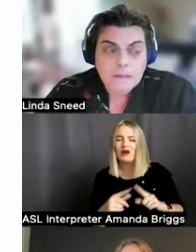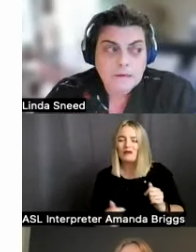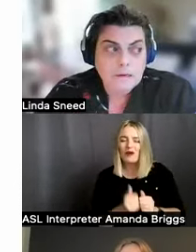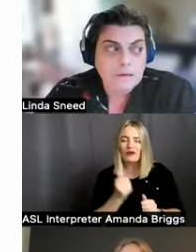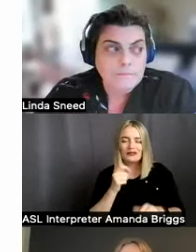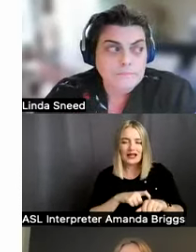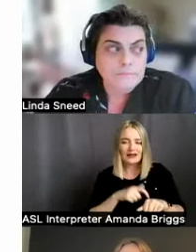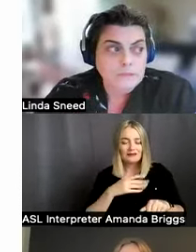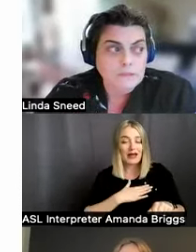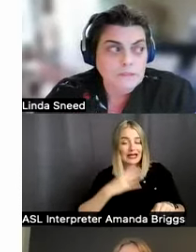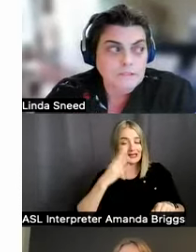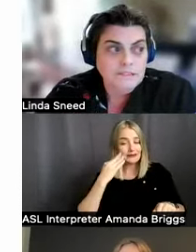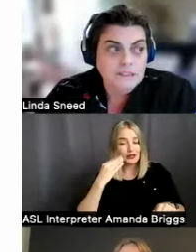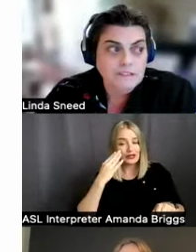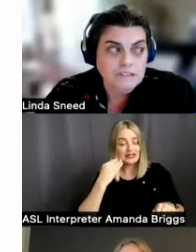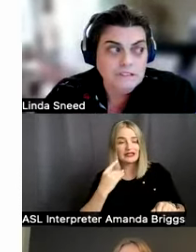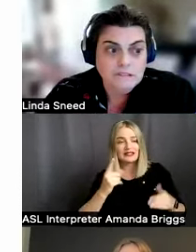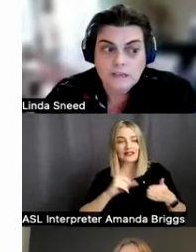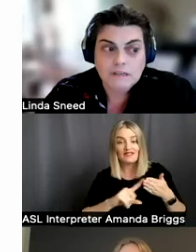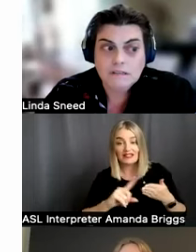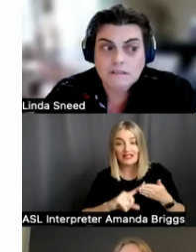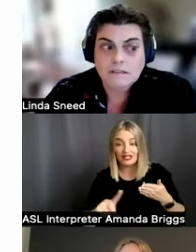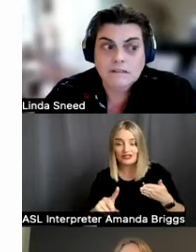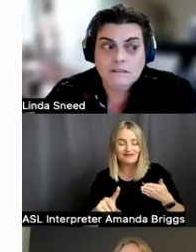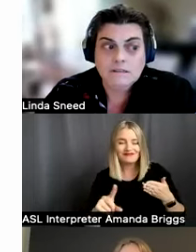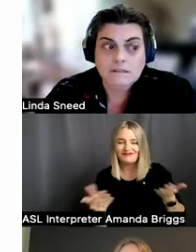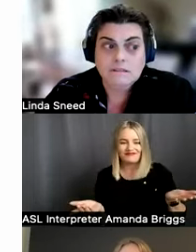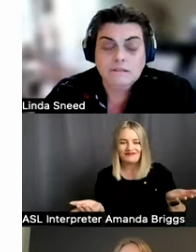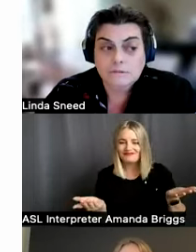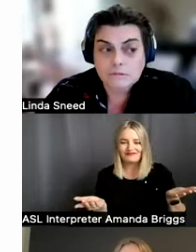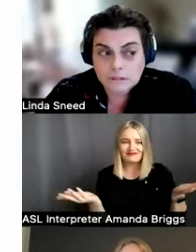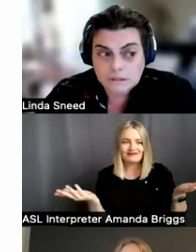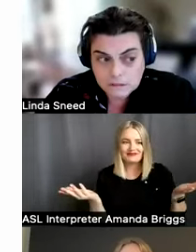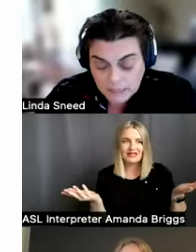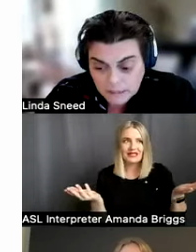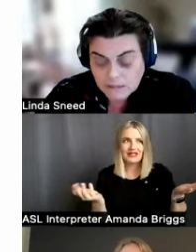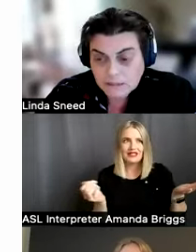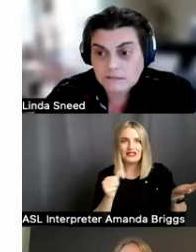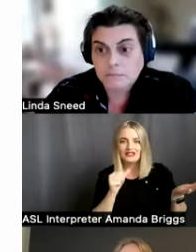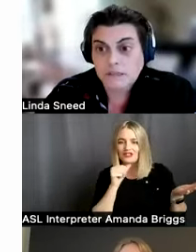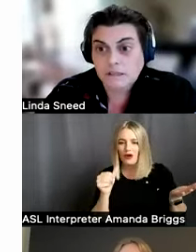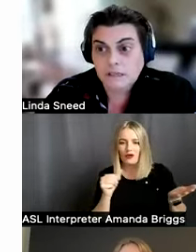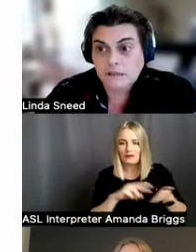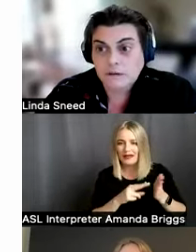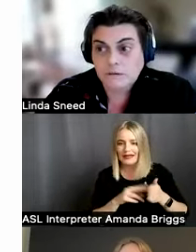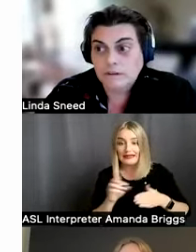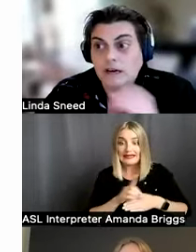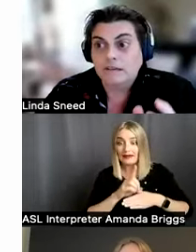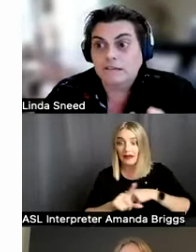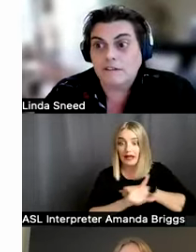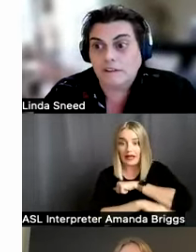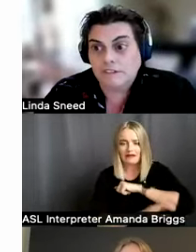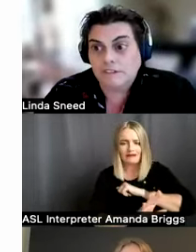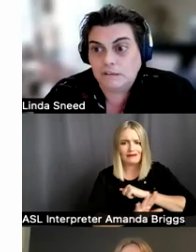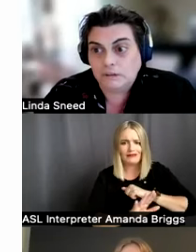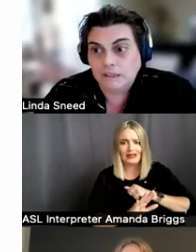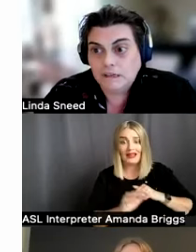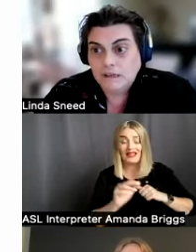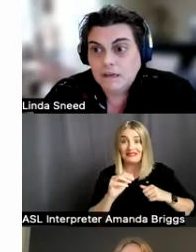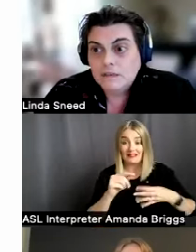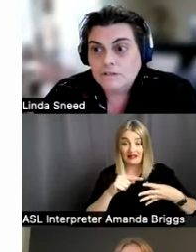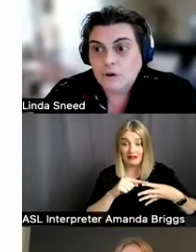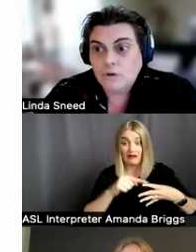the investigations don't end in discipline, let alone the highest level of